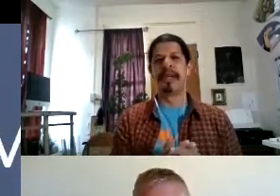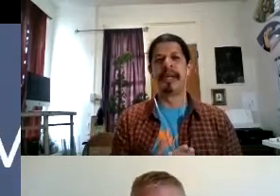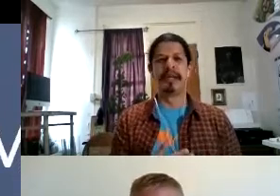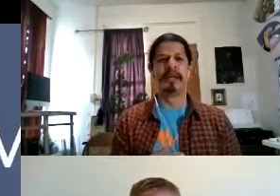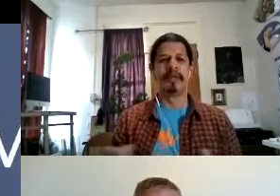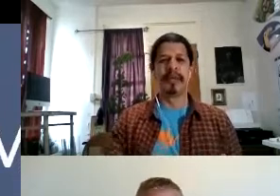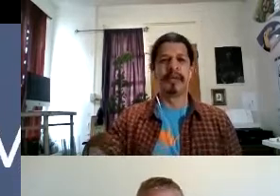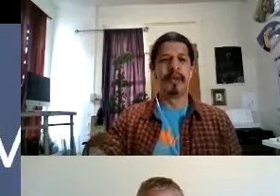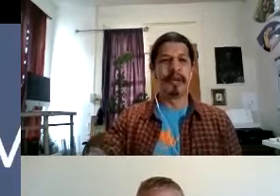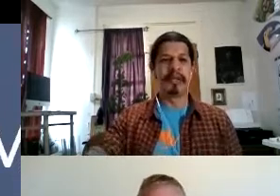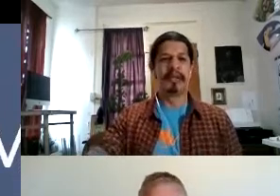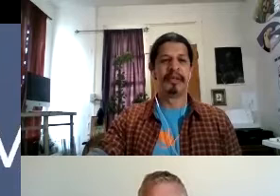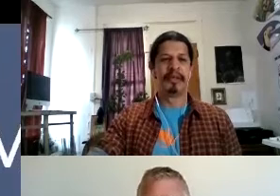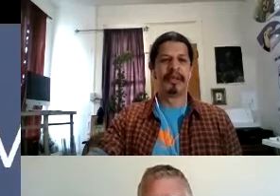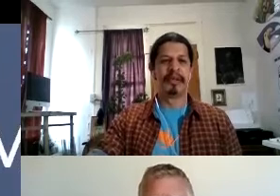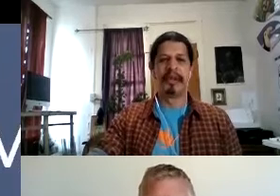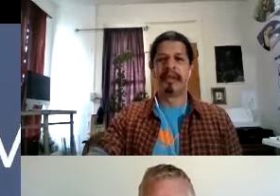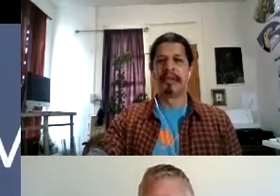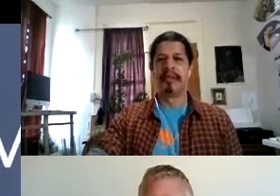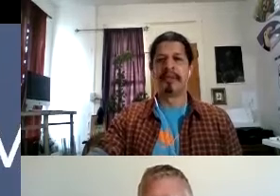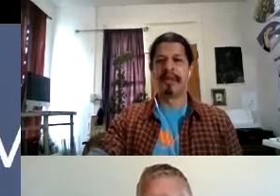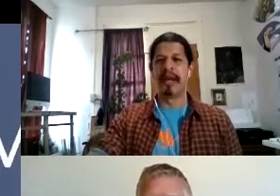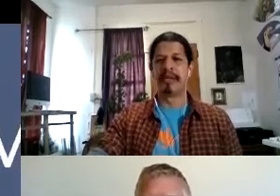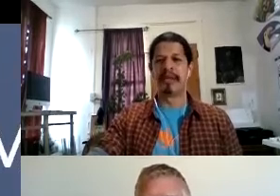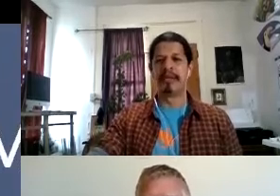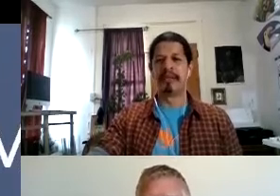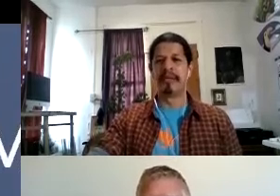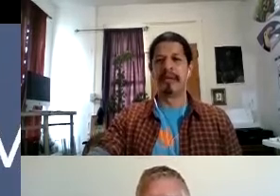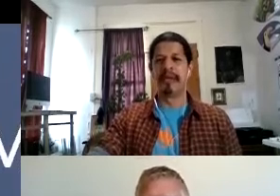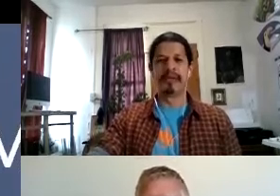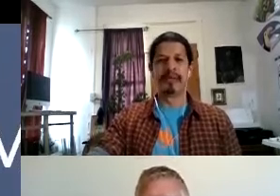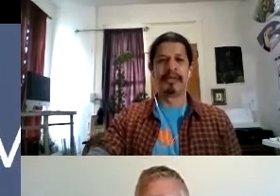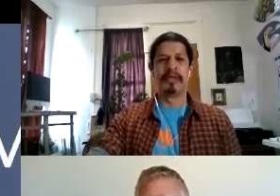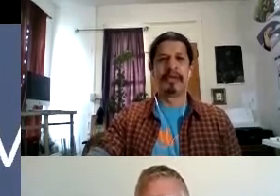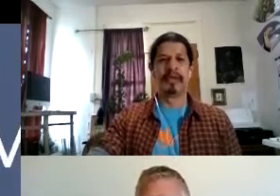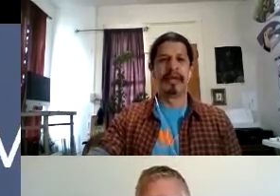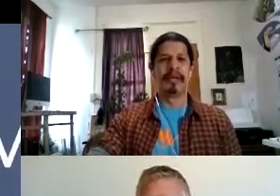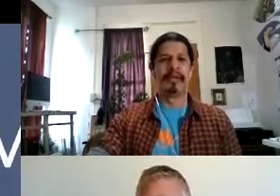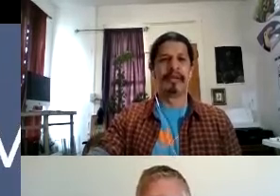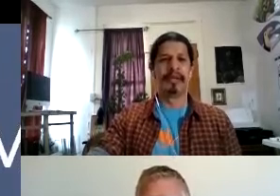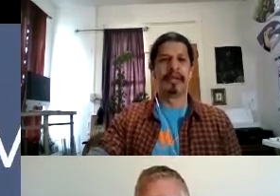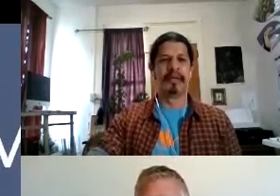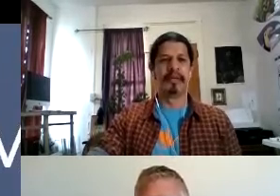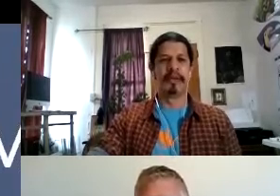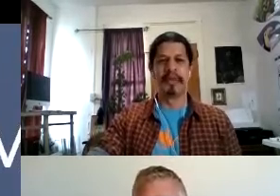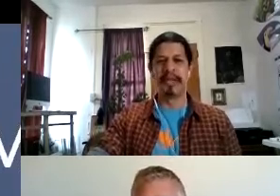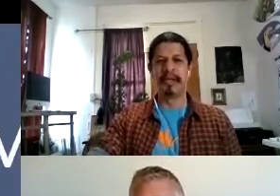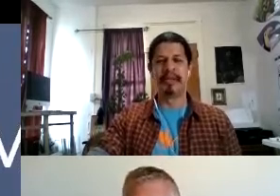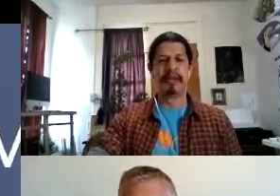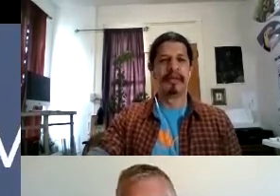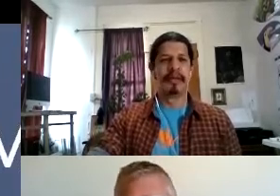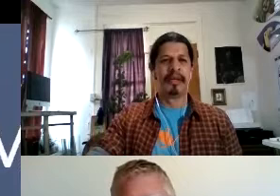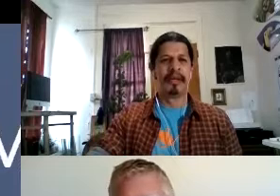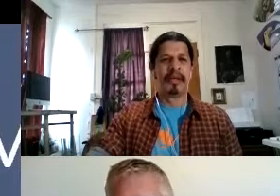Once you sign in, you'll be muted, and we're gonna ask you to remain muted for as long as the